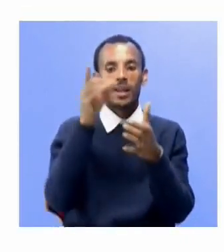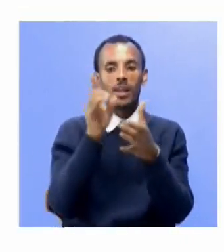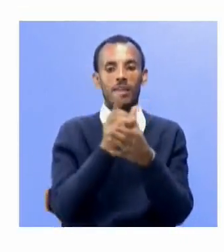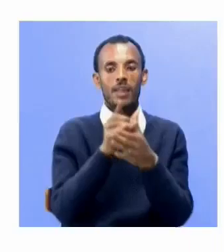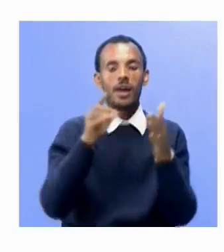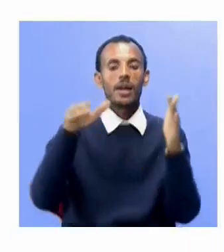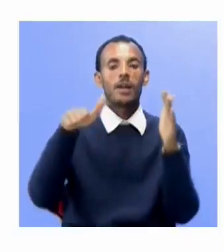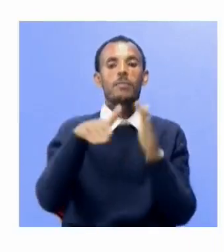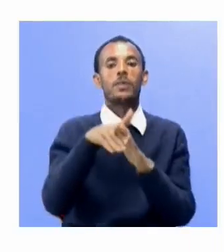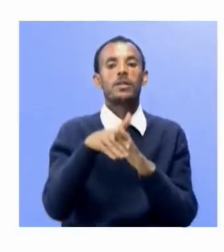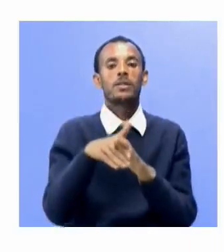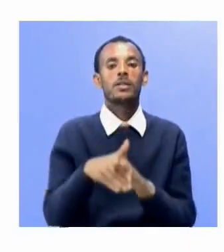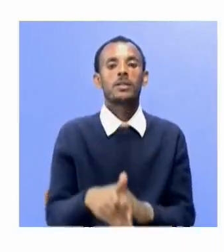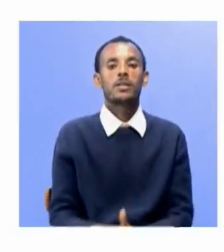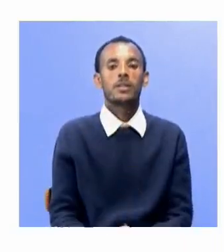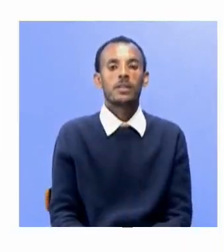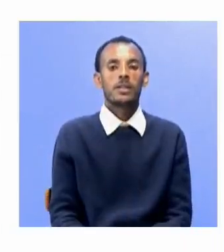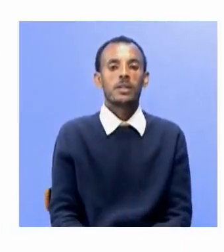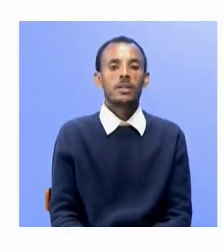the weights